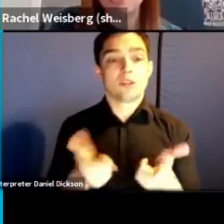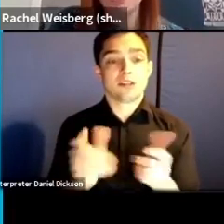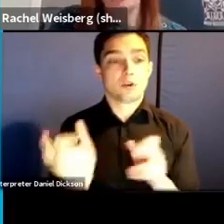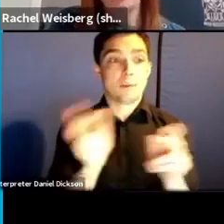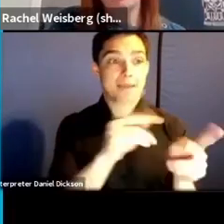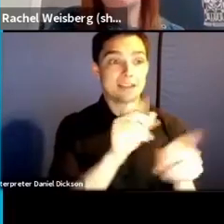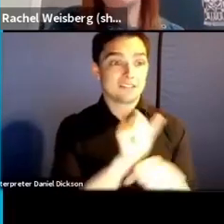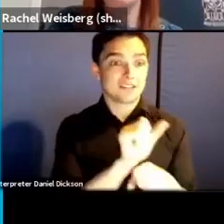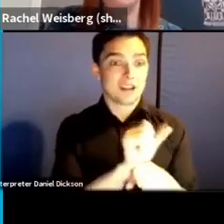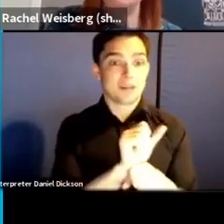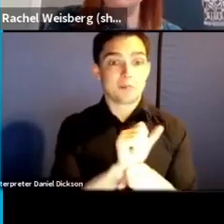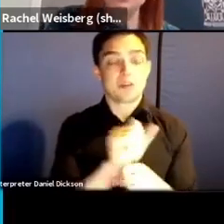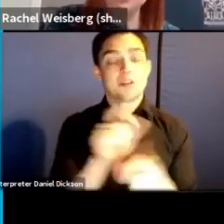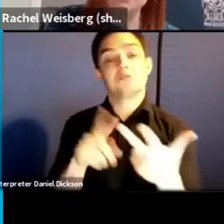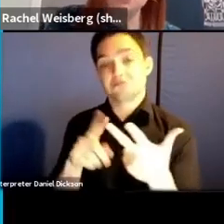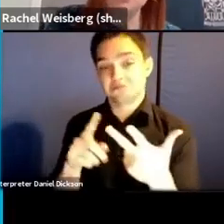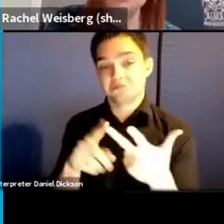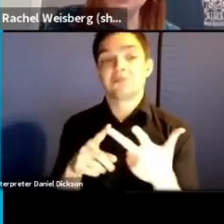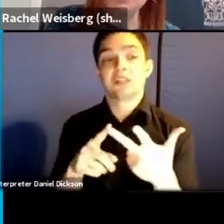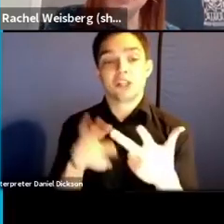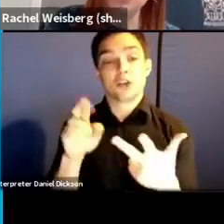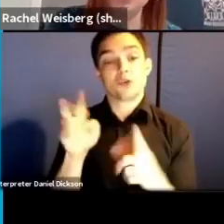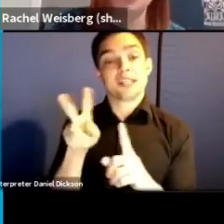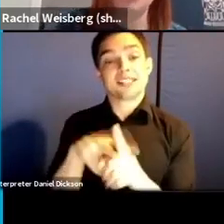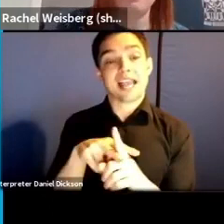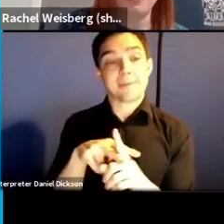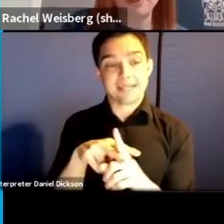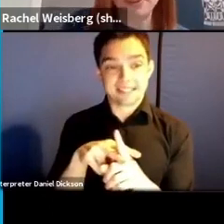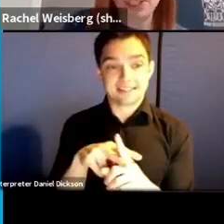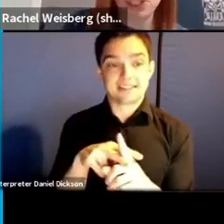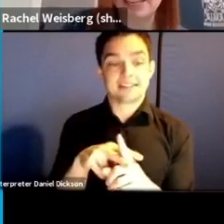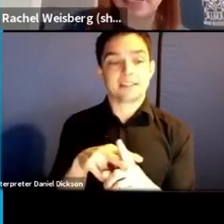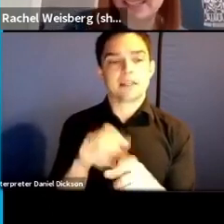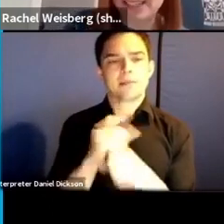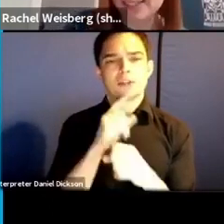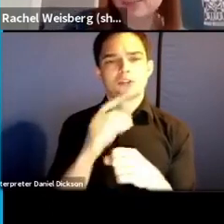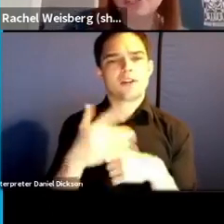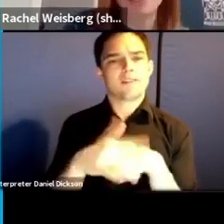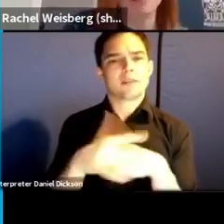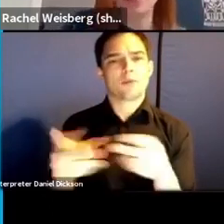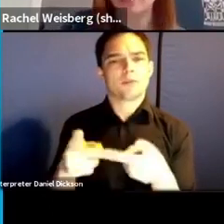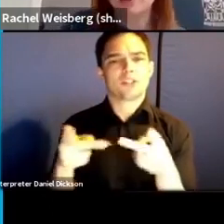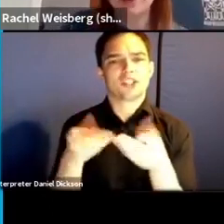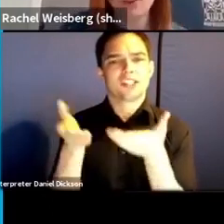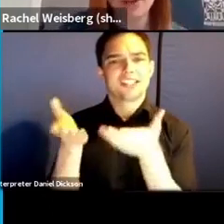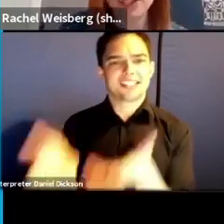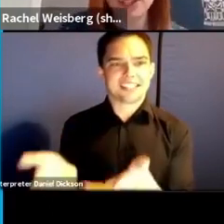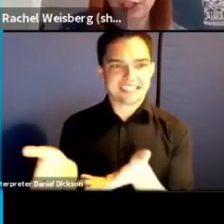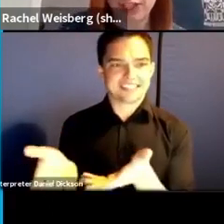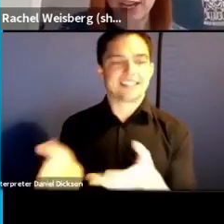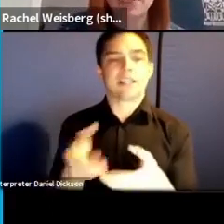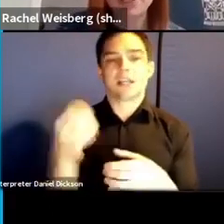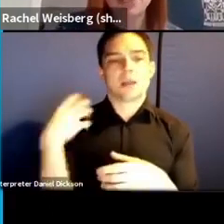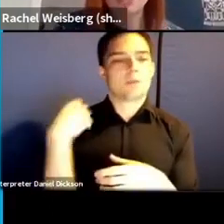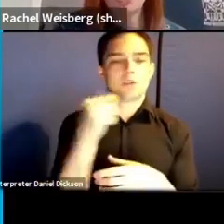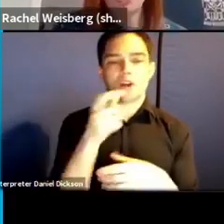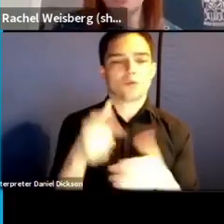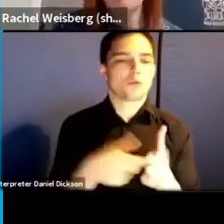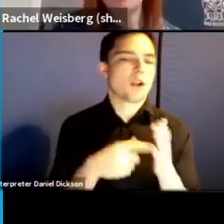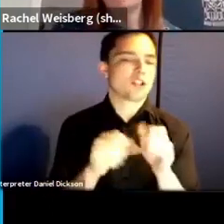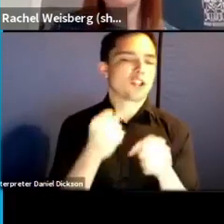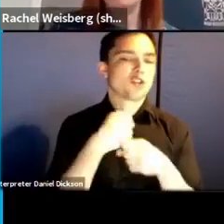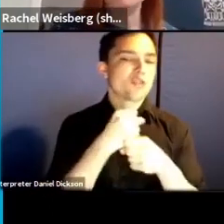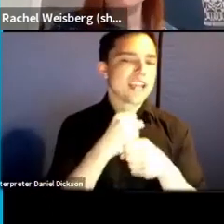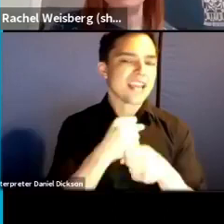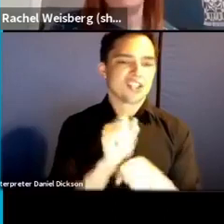job. For reassignment, we want to make sure that there's a vacant position that exists because employers aren't required to create jobs.